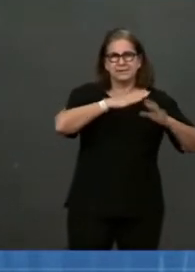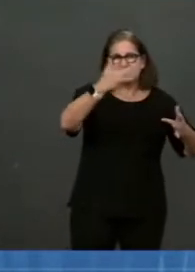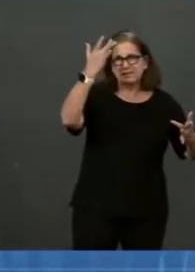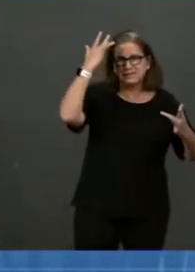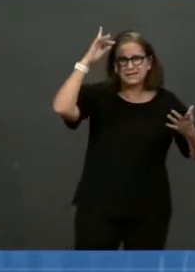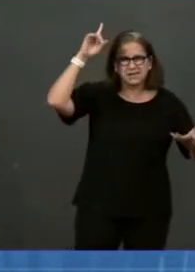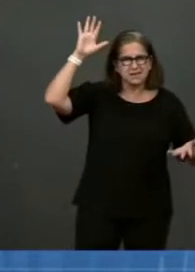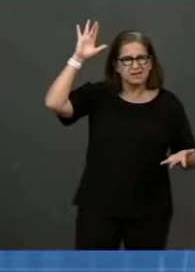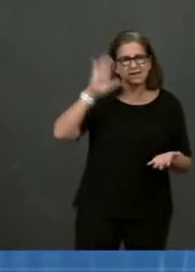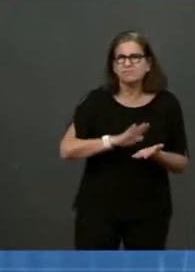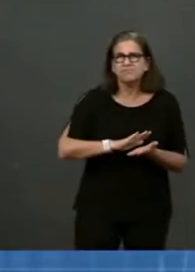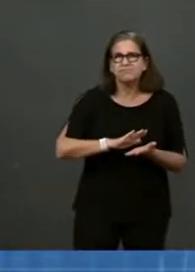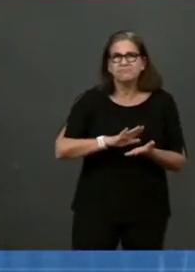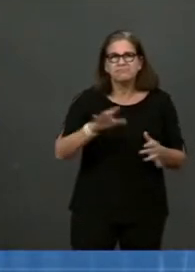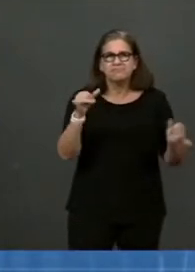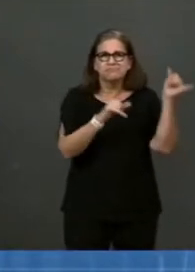boosters.